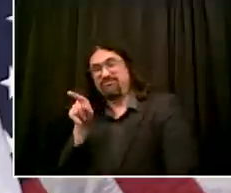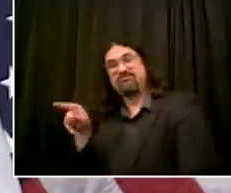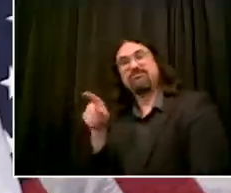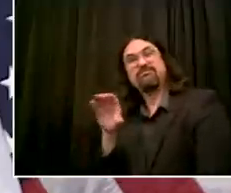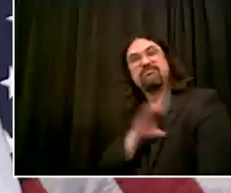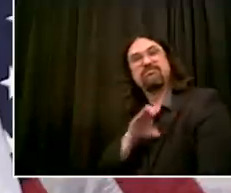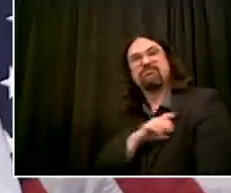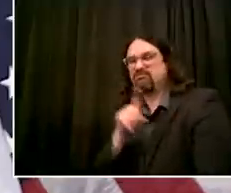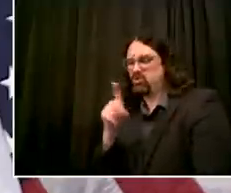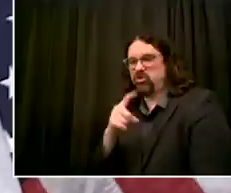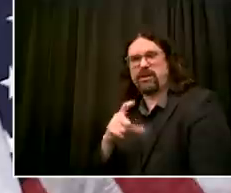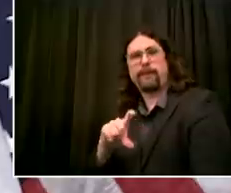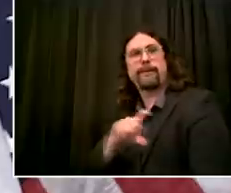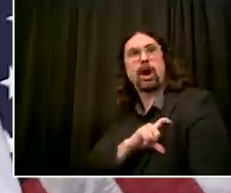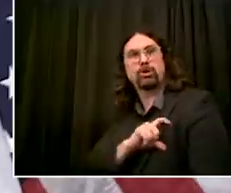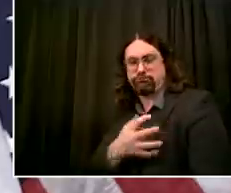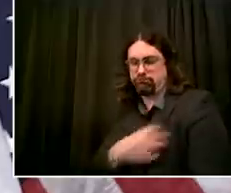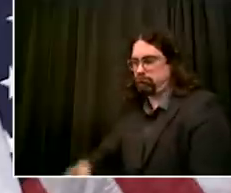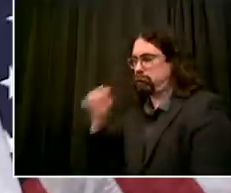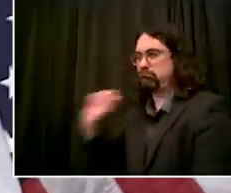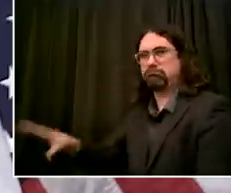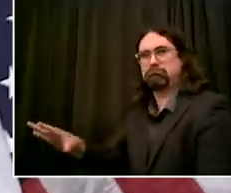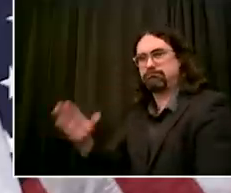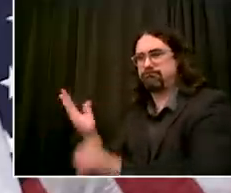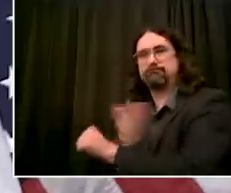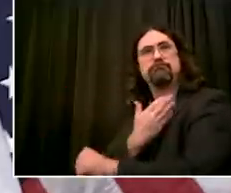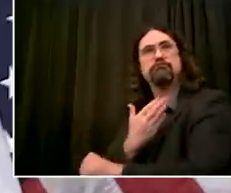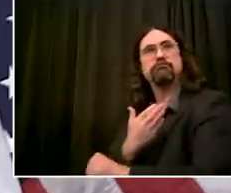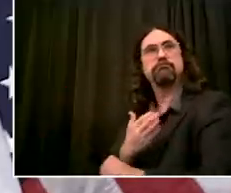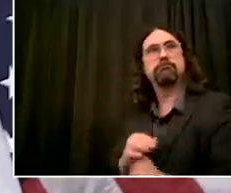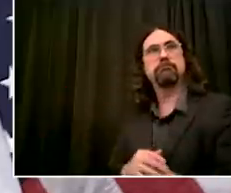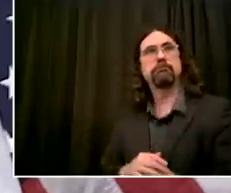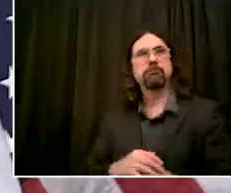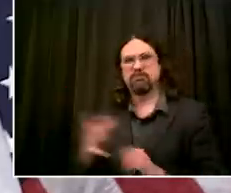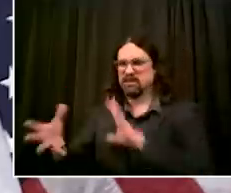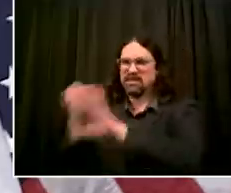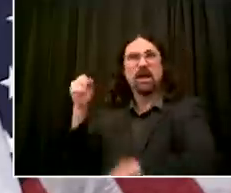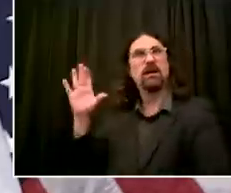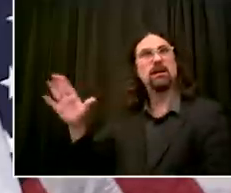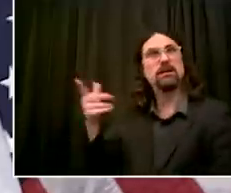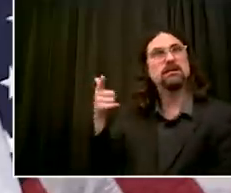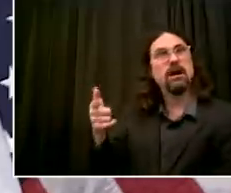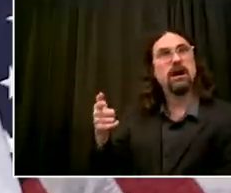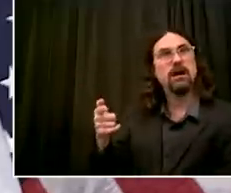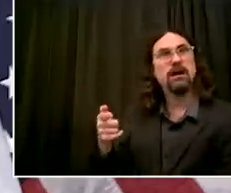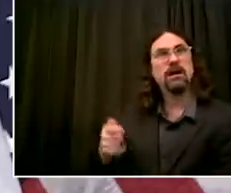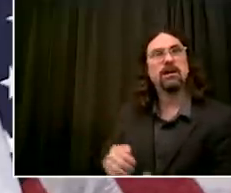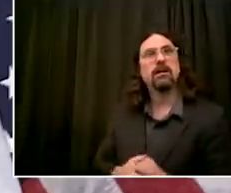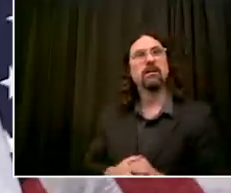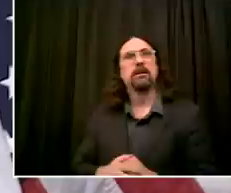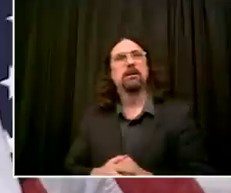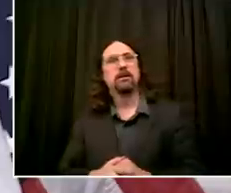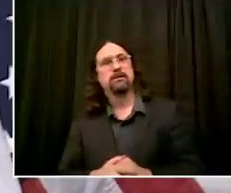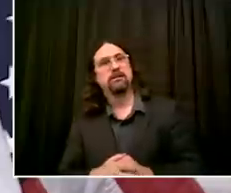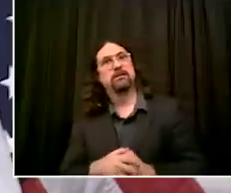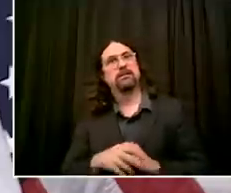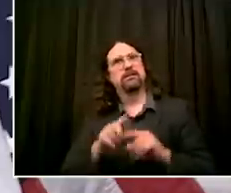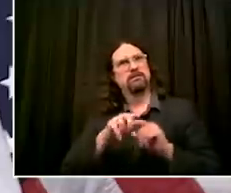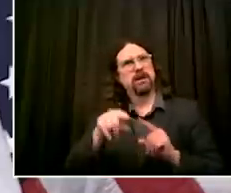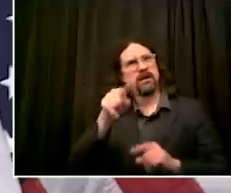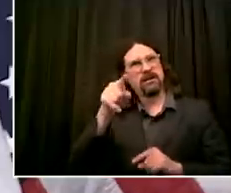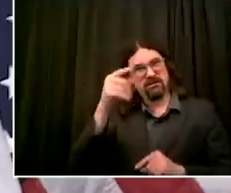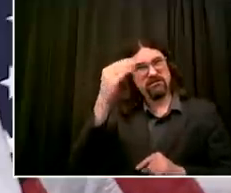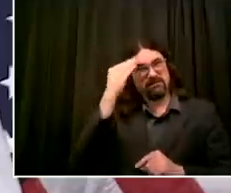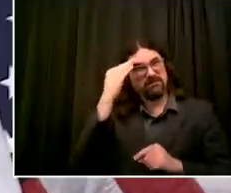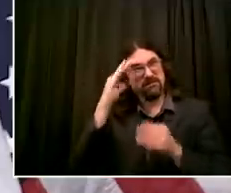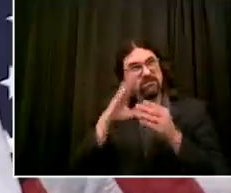brick and fell to the ground beside him. Have you reconsidered your statement? And do you want to apologize to the NYPD?